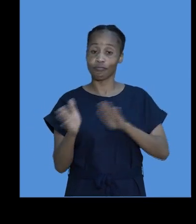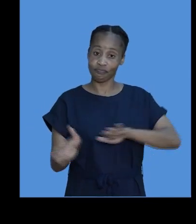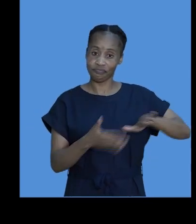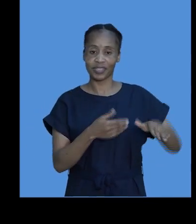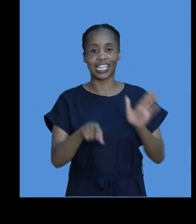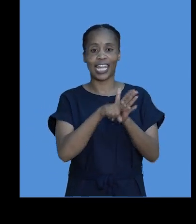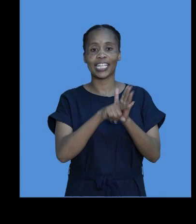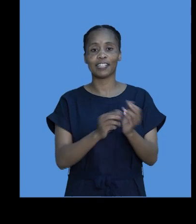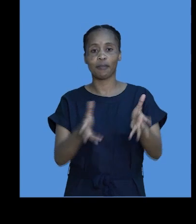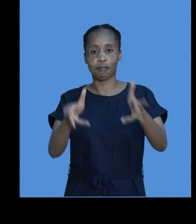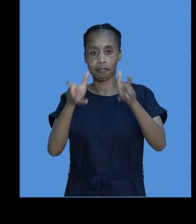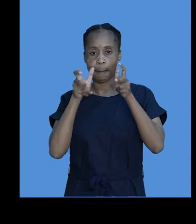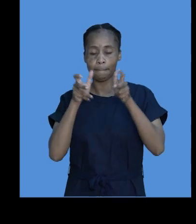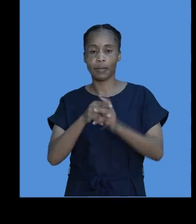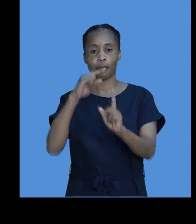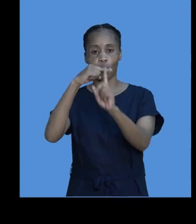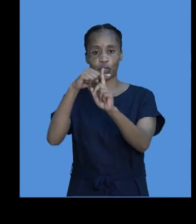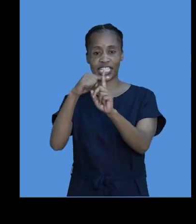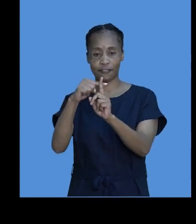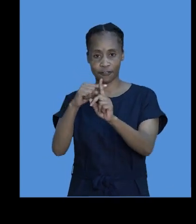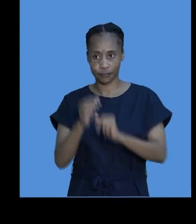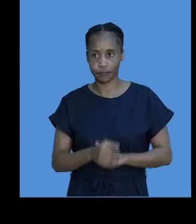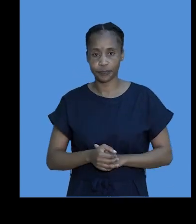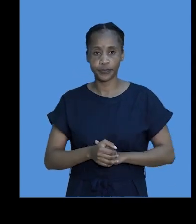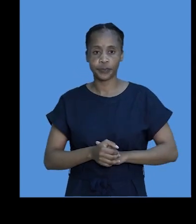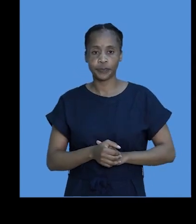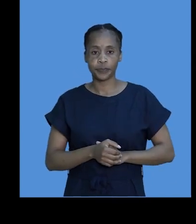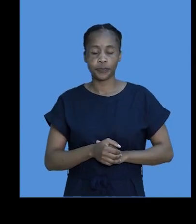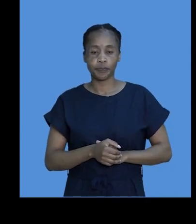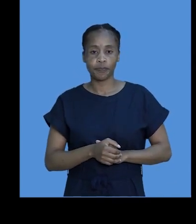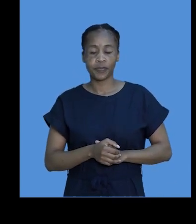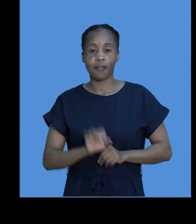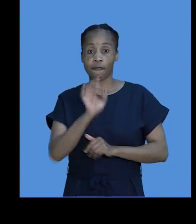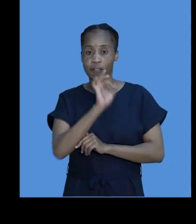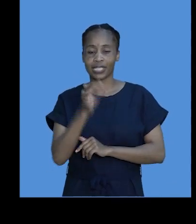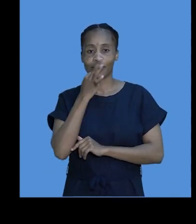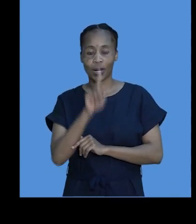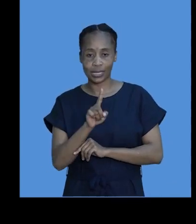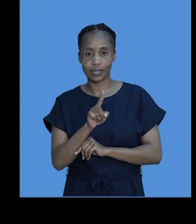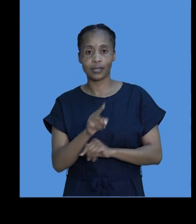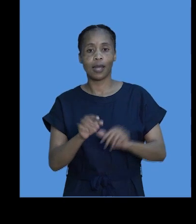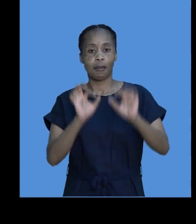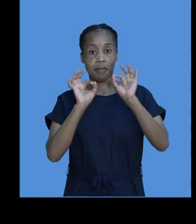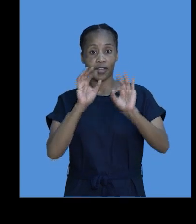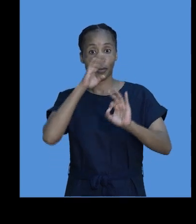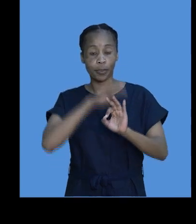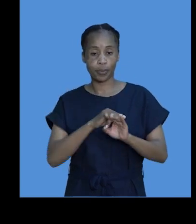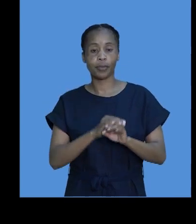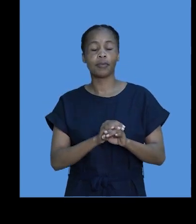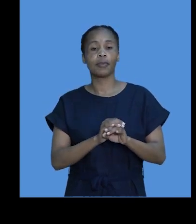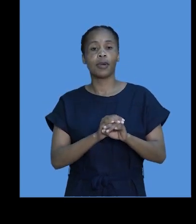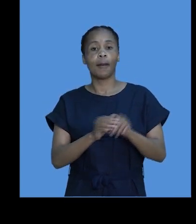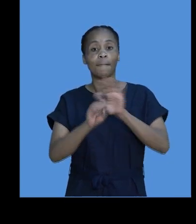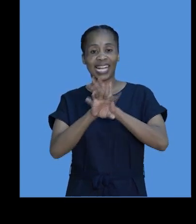one. Now we are looking at positive impacts. Right, now we are looking at positive impacts. Right, the first one says imperfect markets